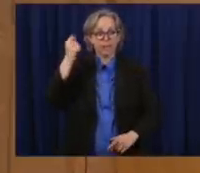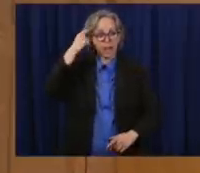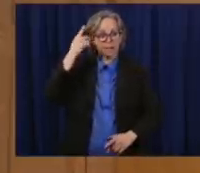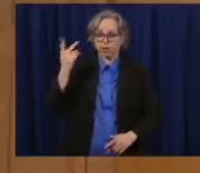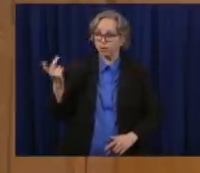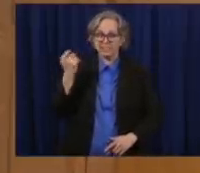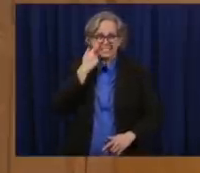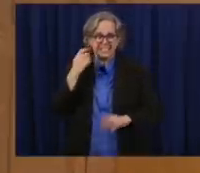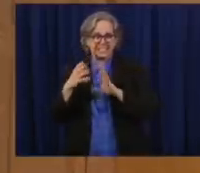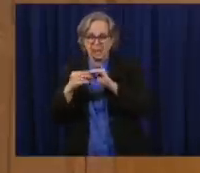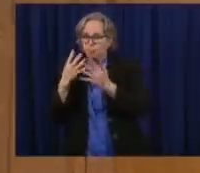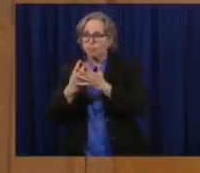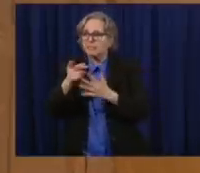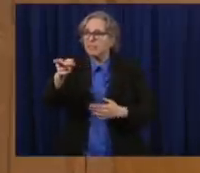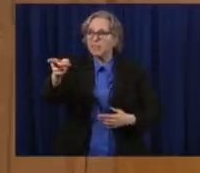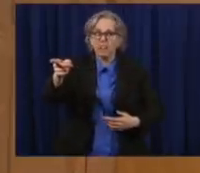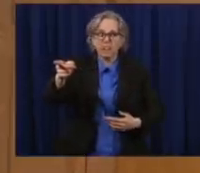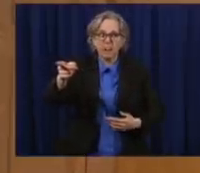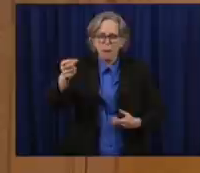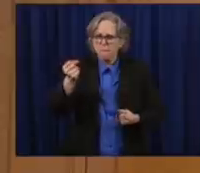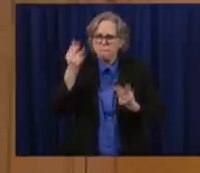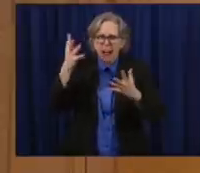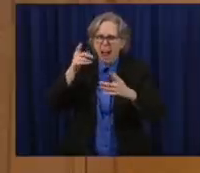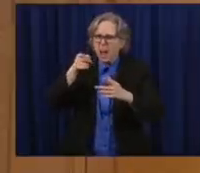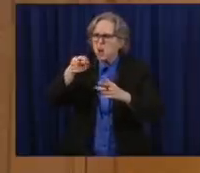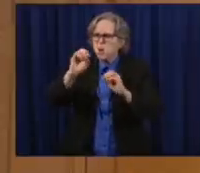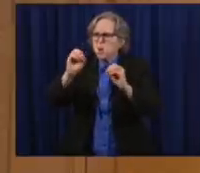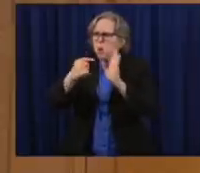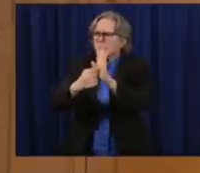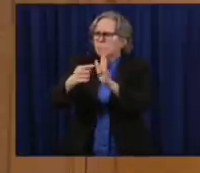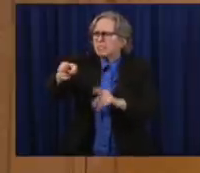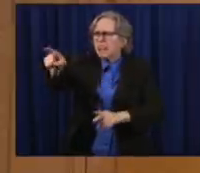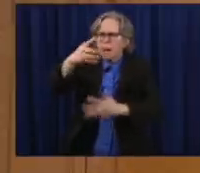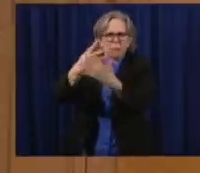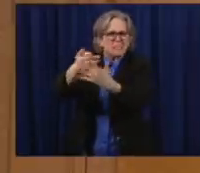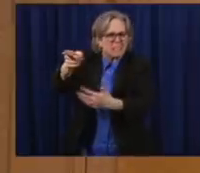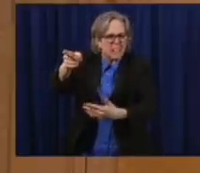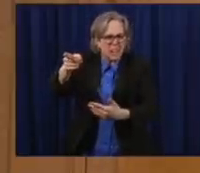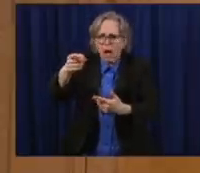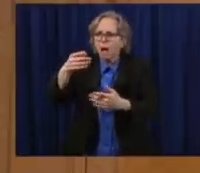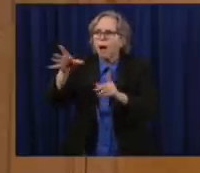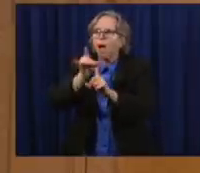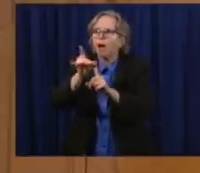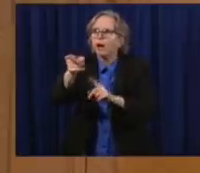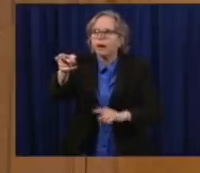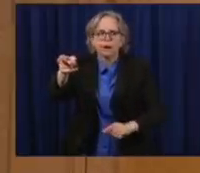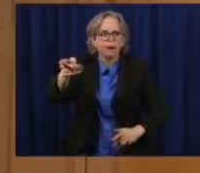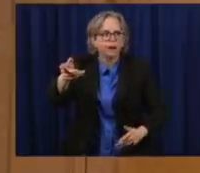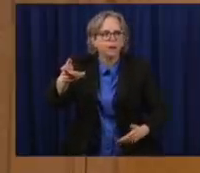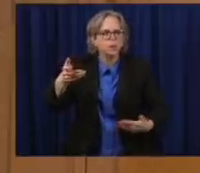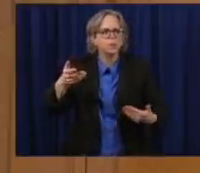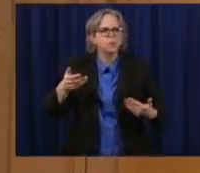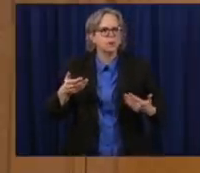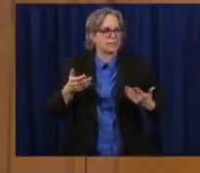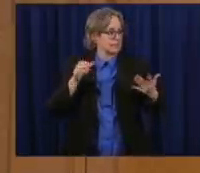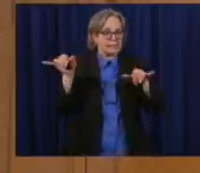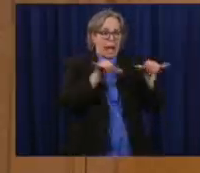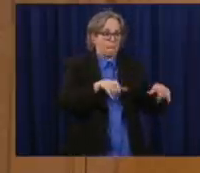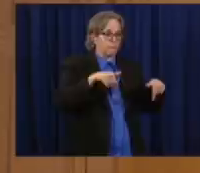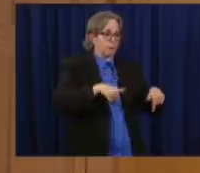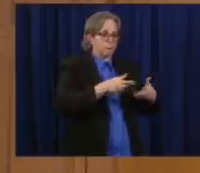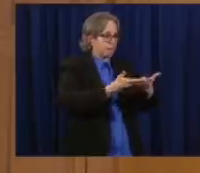prisoners weren't showing a temperature or symptoms. Similarly, there are people right now who have allergy symptoms or having